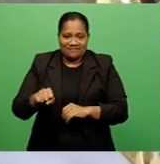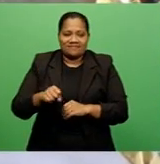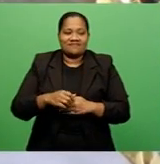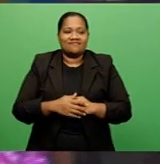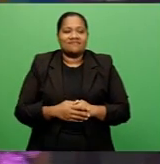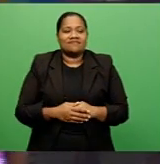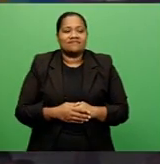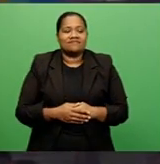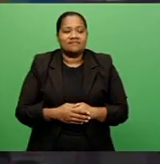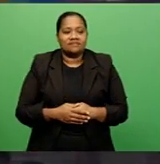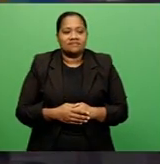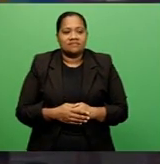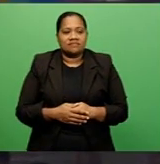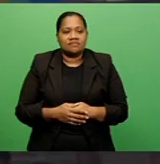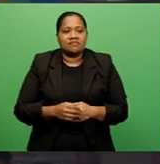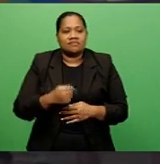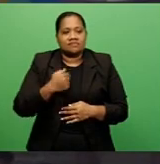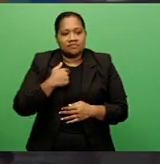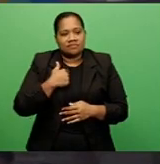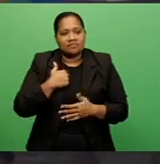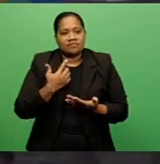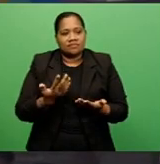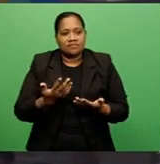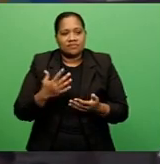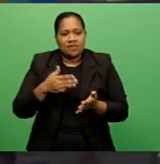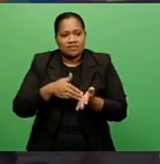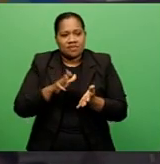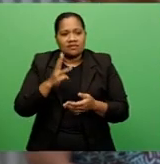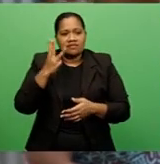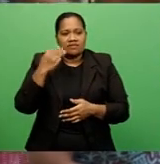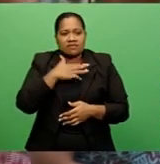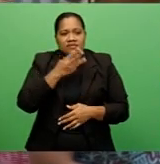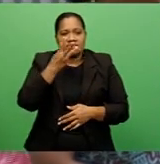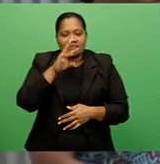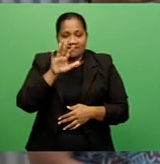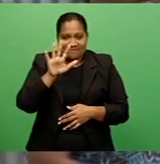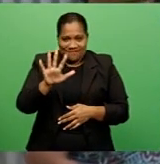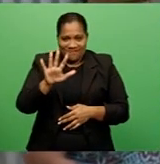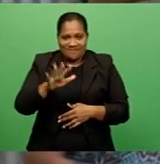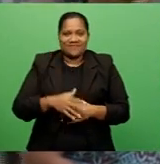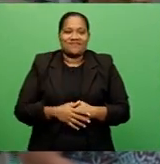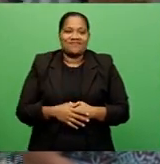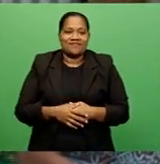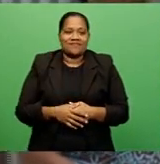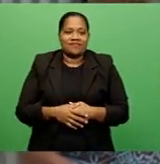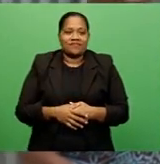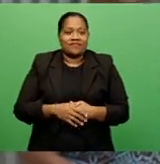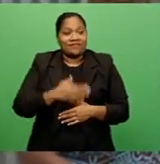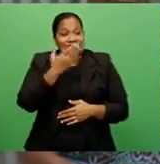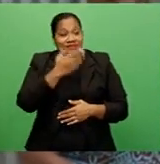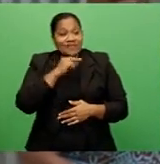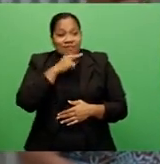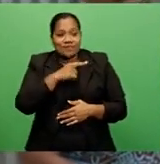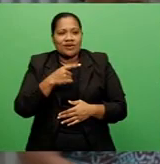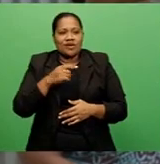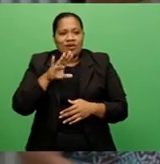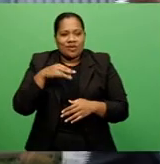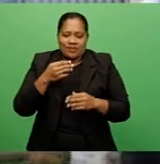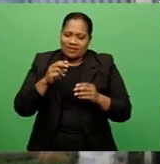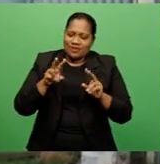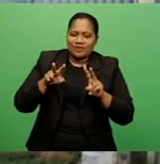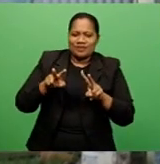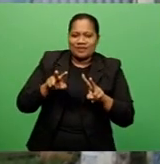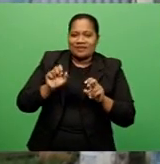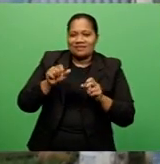My overall aggregate mark is 335. Dokanasinga adds he admired the love his parents shared,